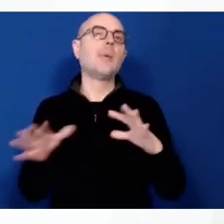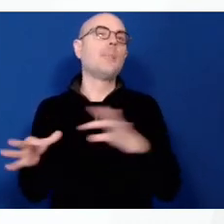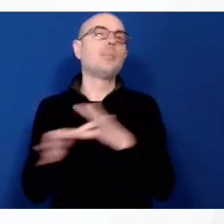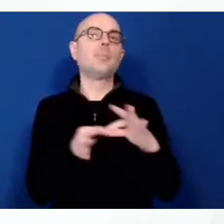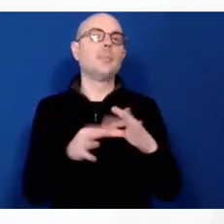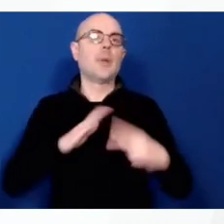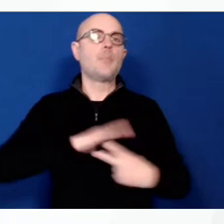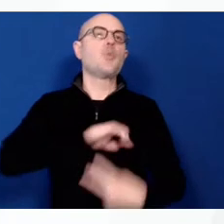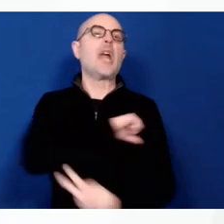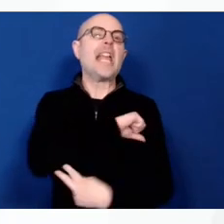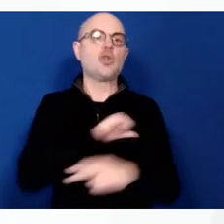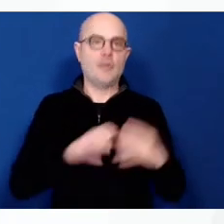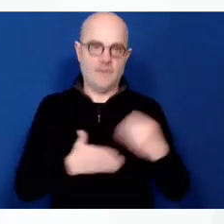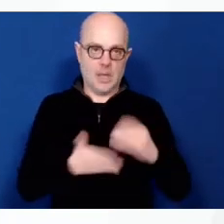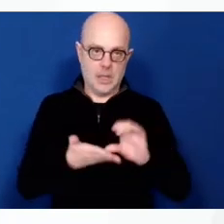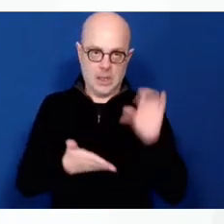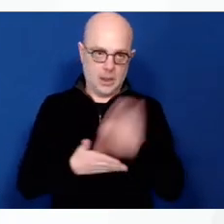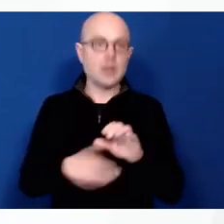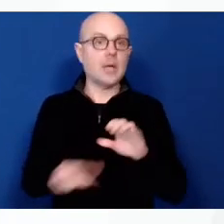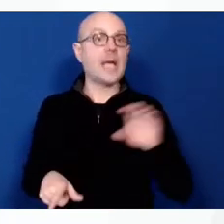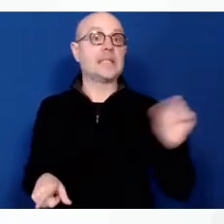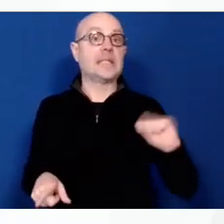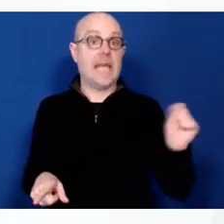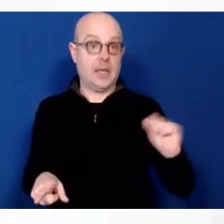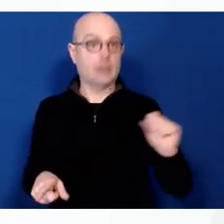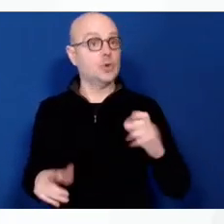enhance diversity of our faculty.